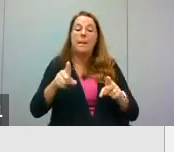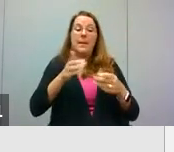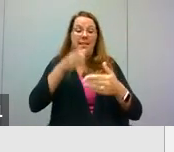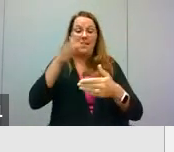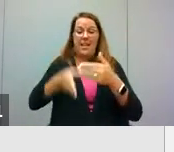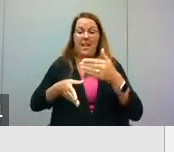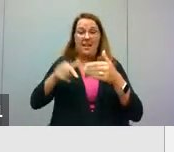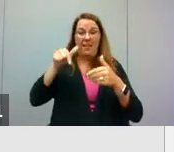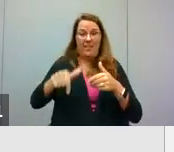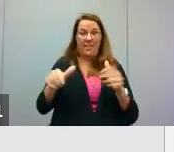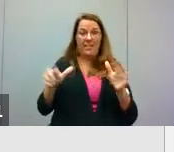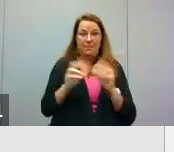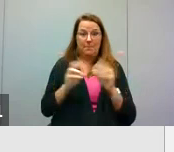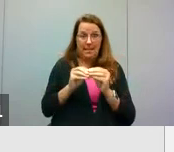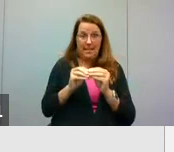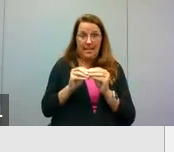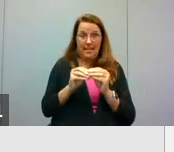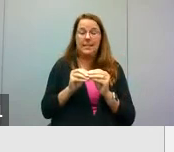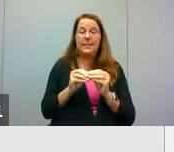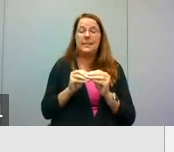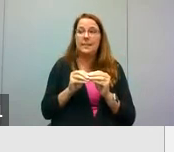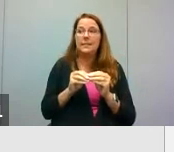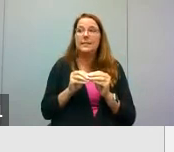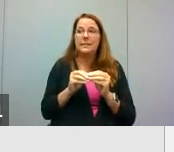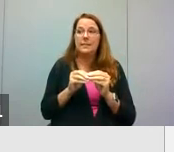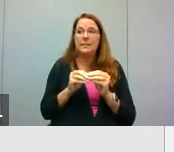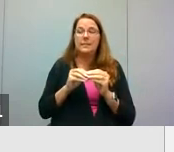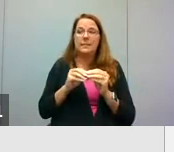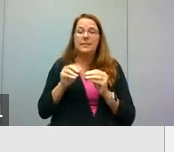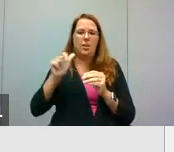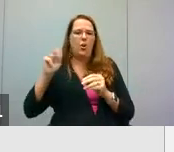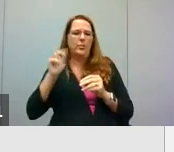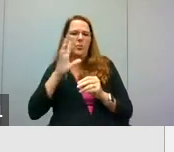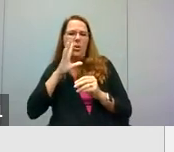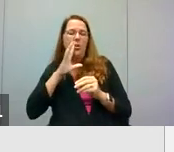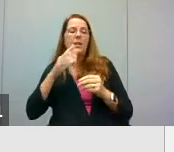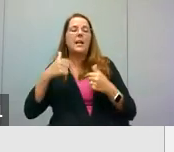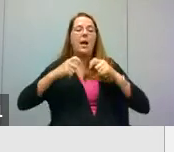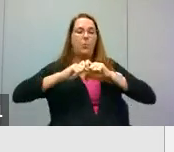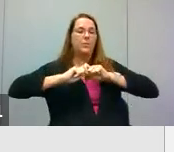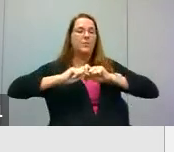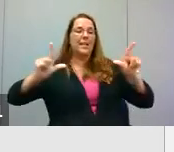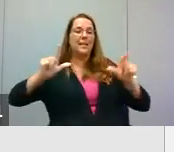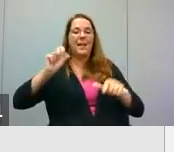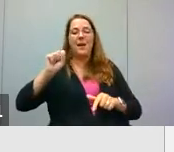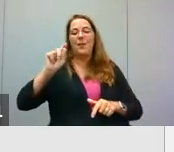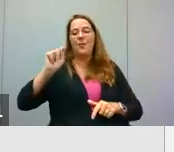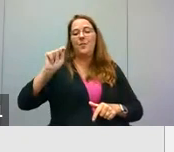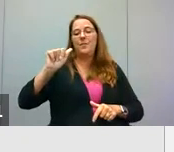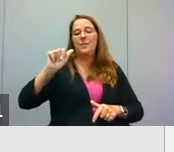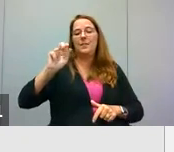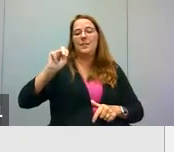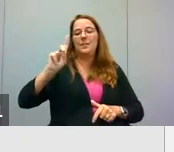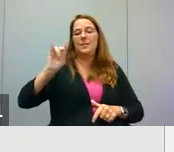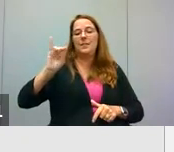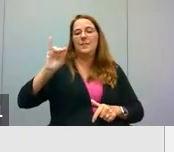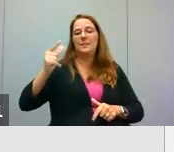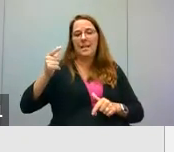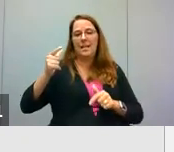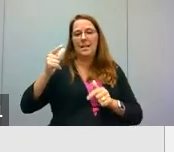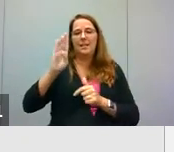meeting, I will send out the standing bylaws because you haven't voted on anything.